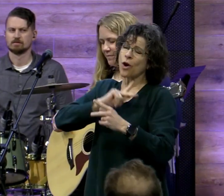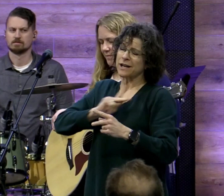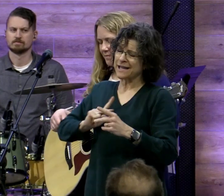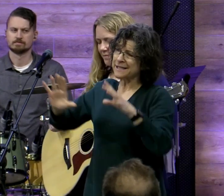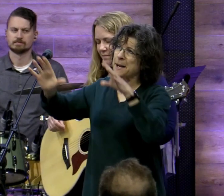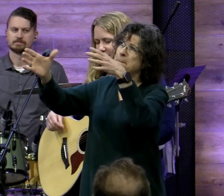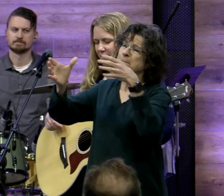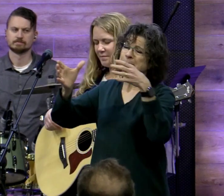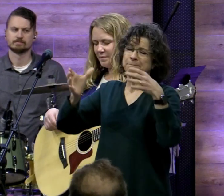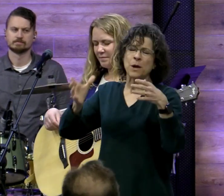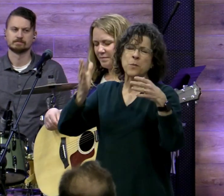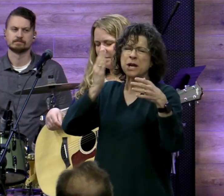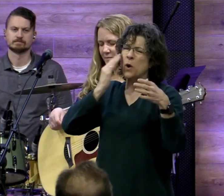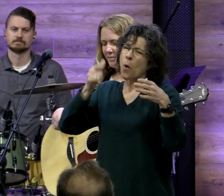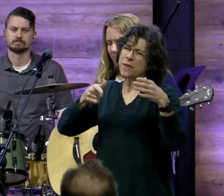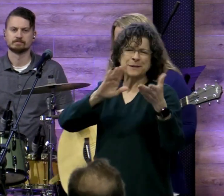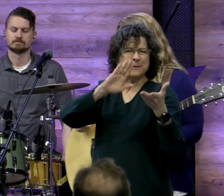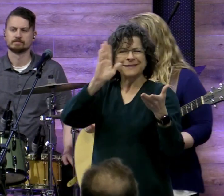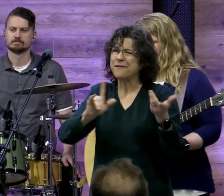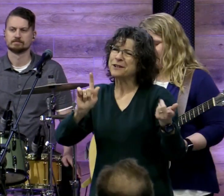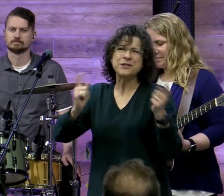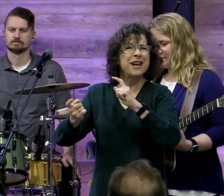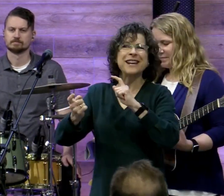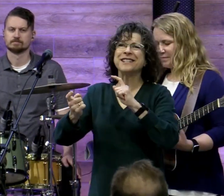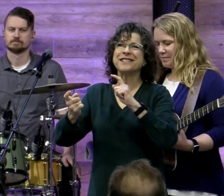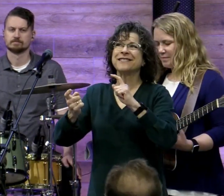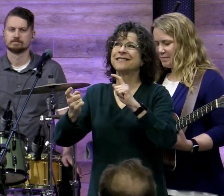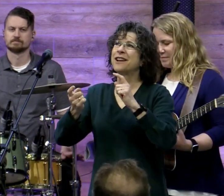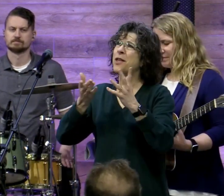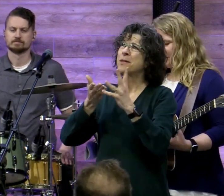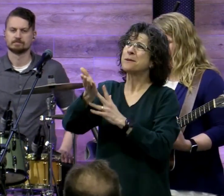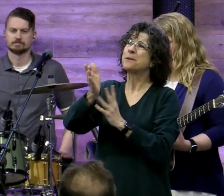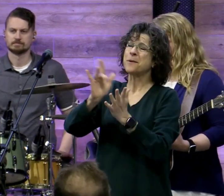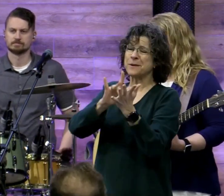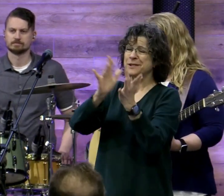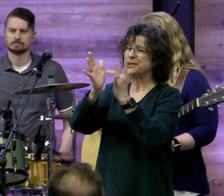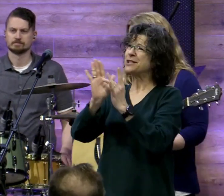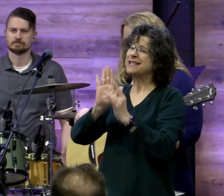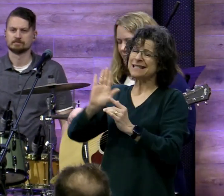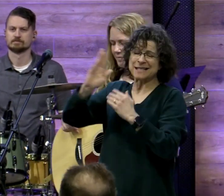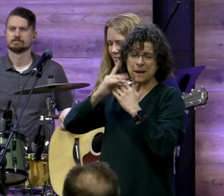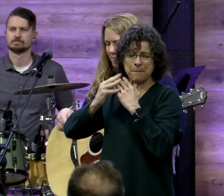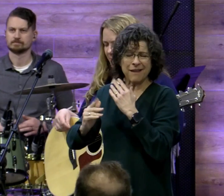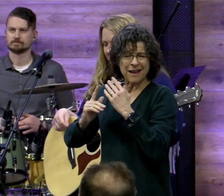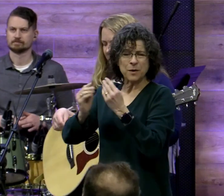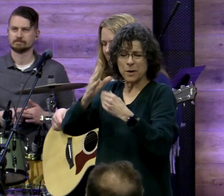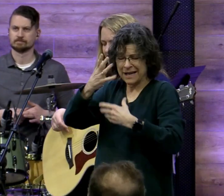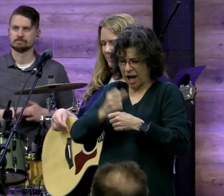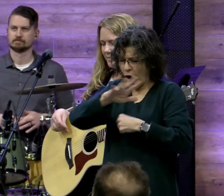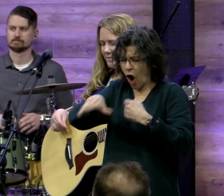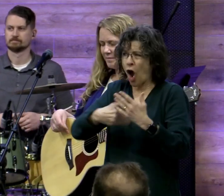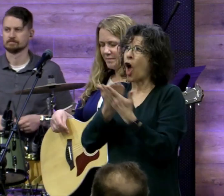that cannot be shaken through the blood of Jesus. God, thank you so much.